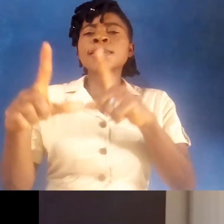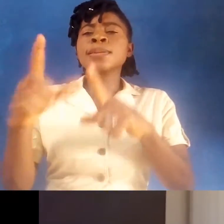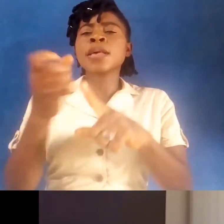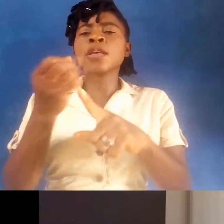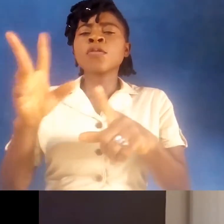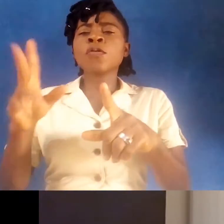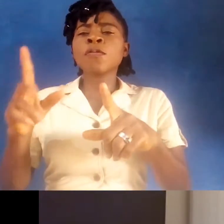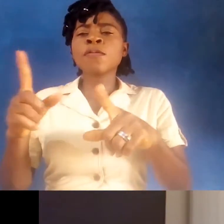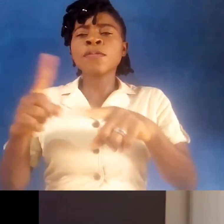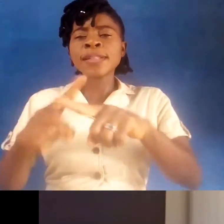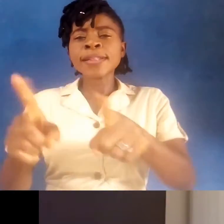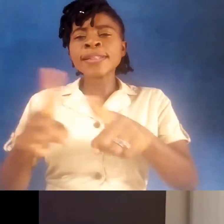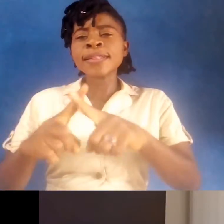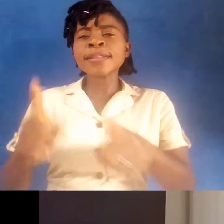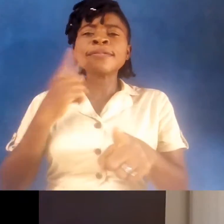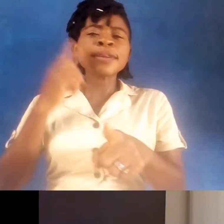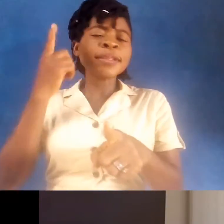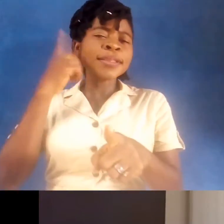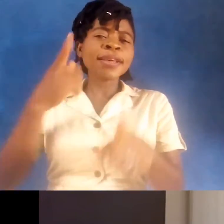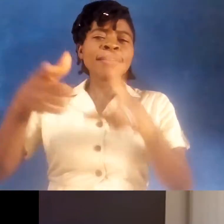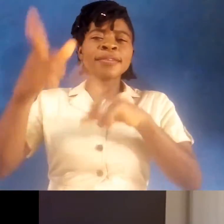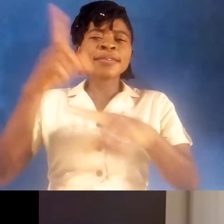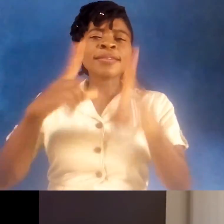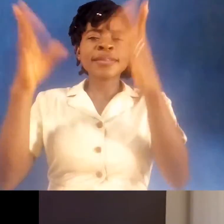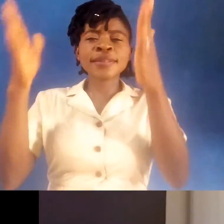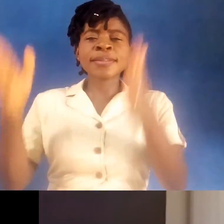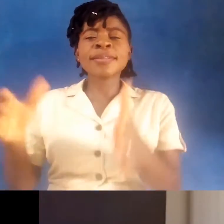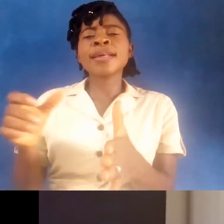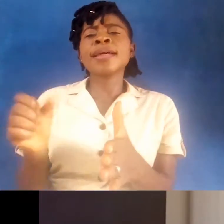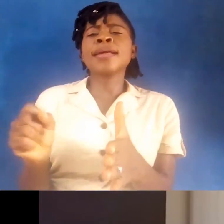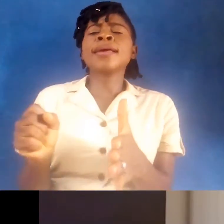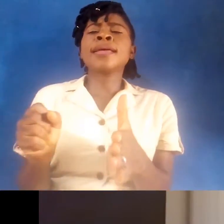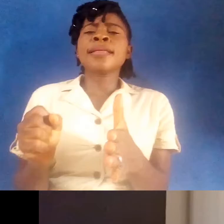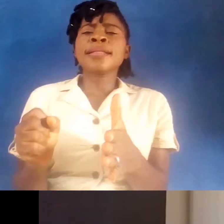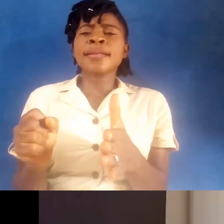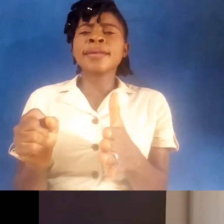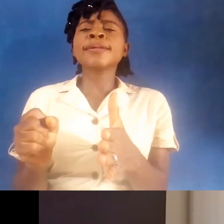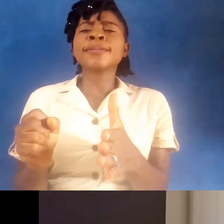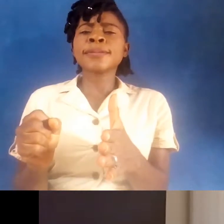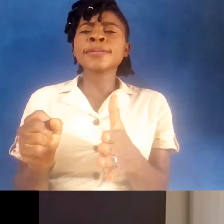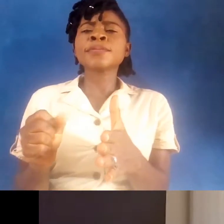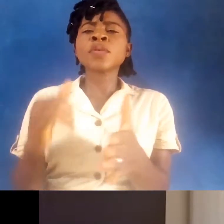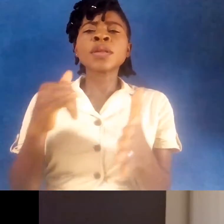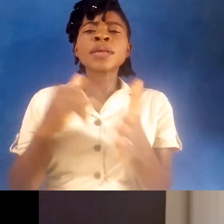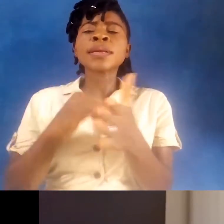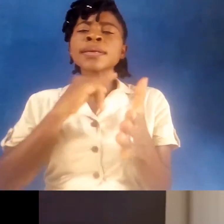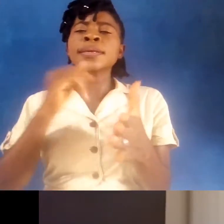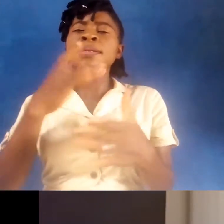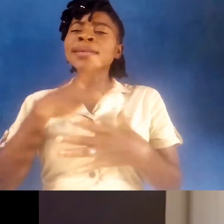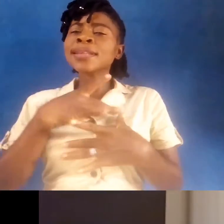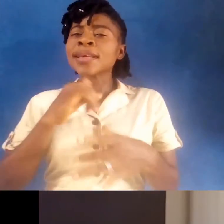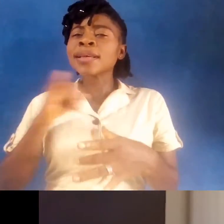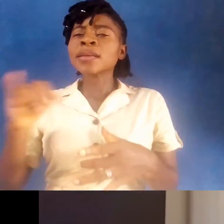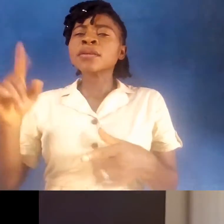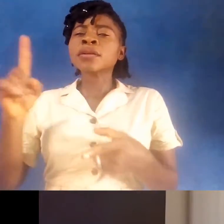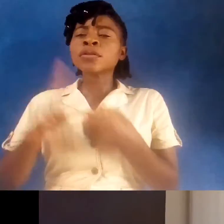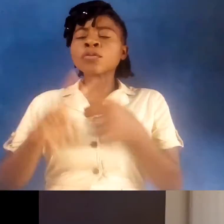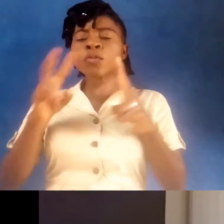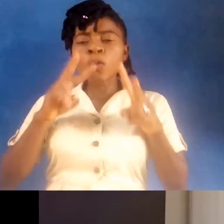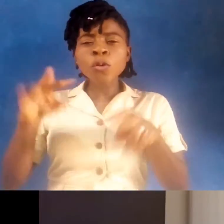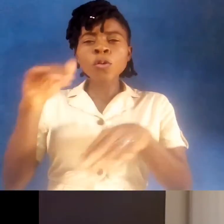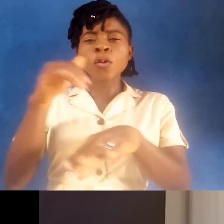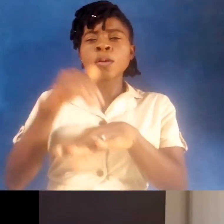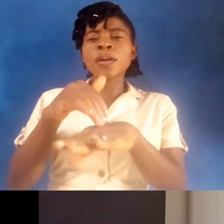signers. It is a little bit interesting to look at that aspect of the